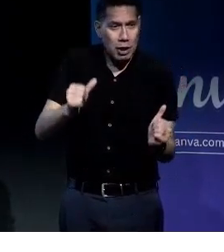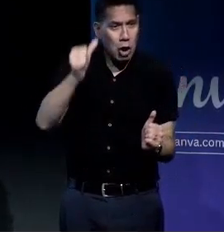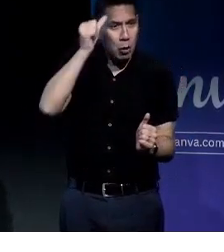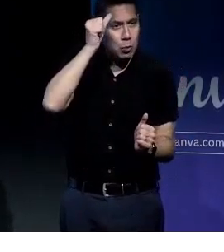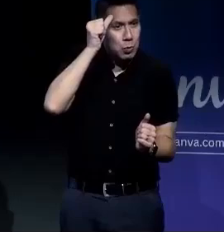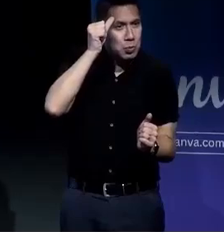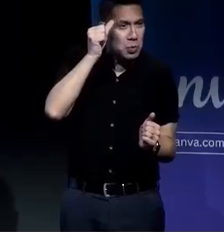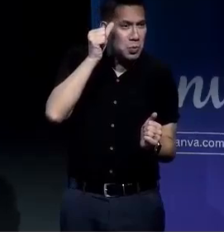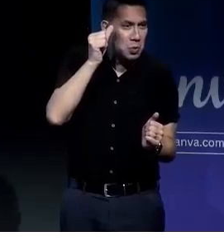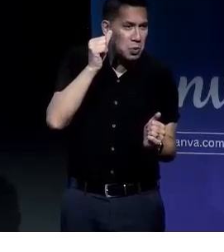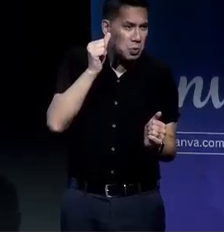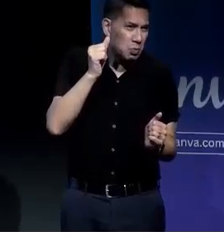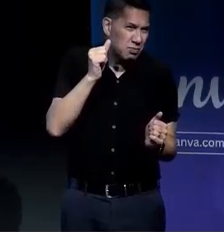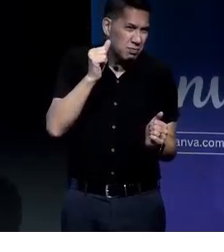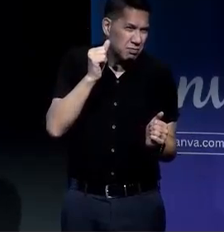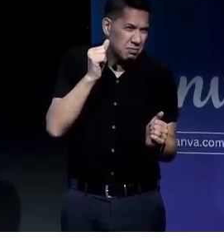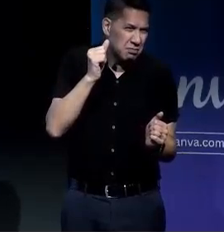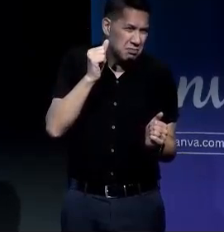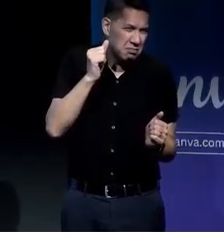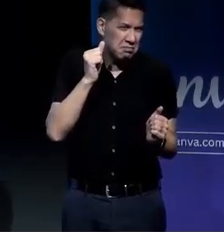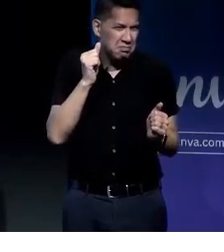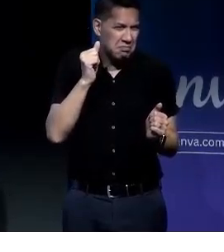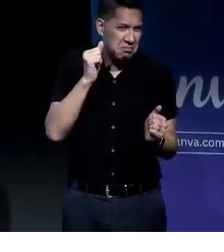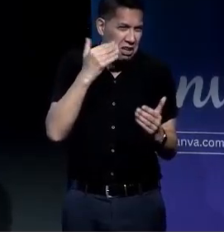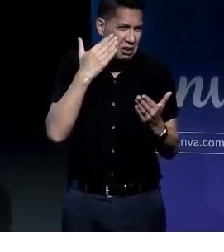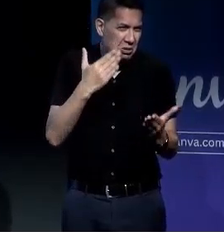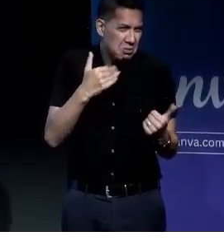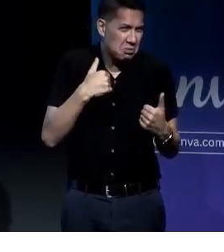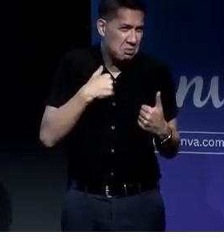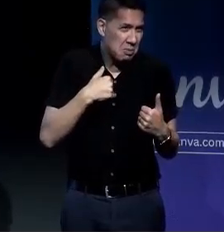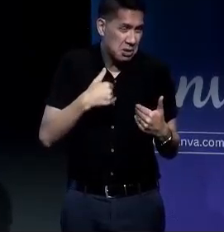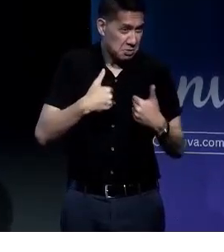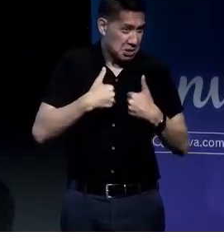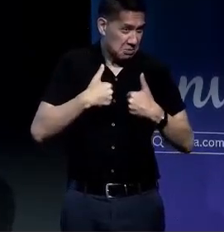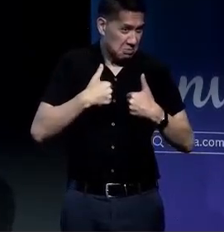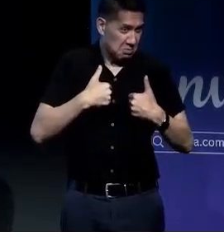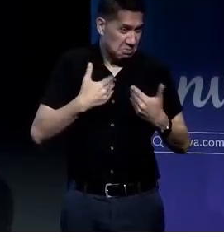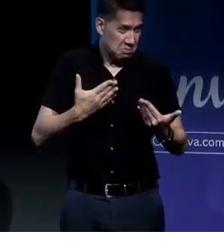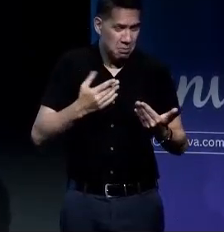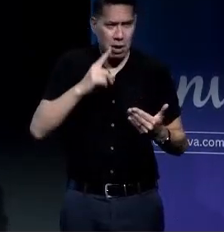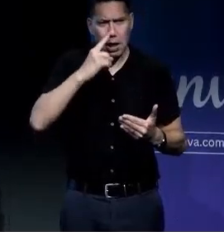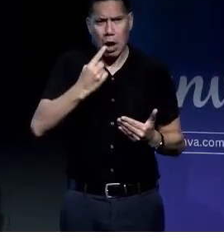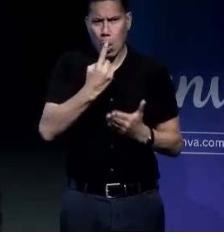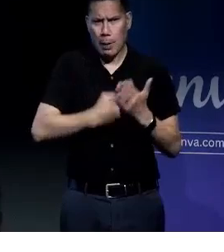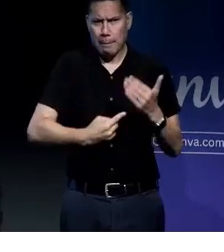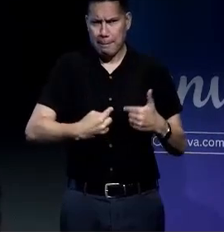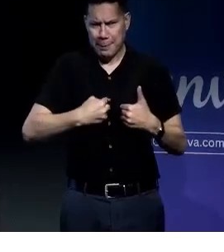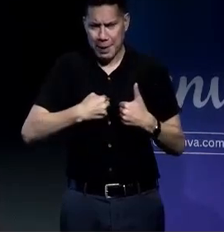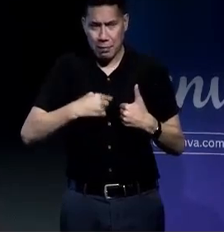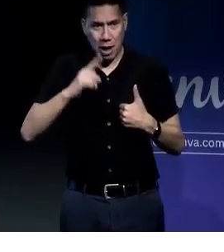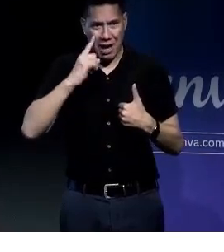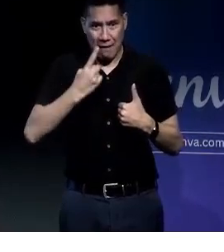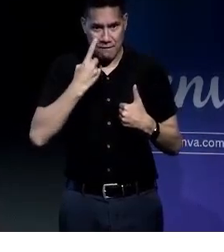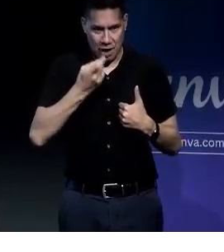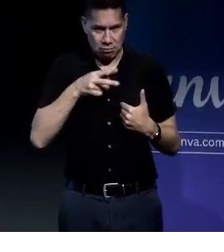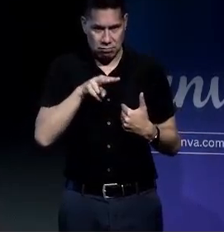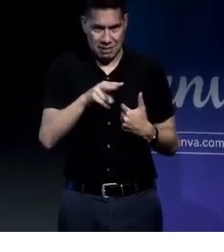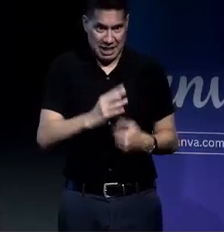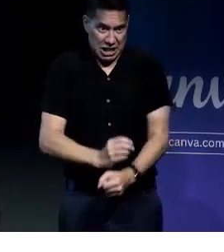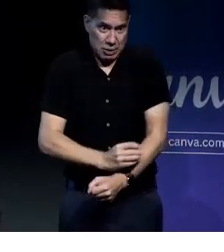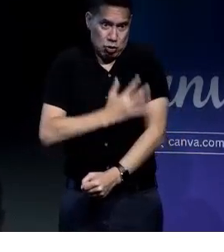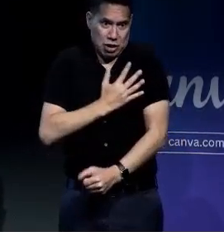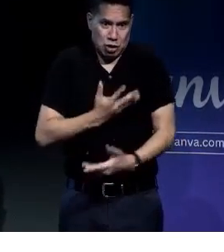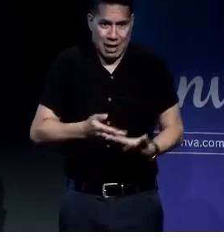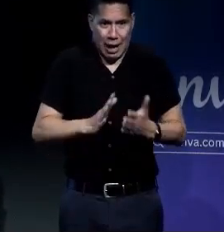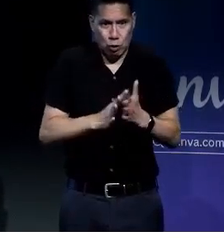no way, and I don't know, maybe it's just me, but it can't just be me because I can't find inspiration for how to